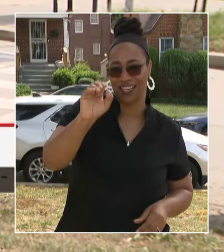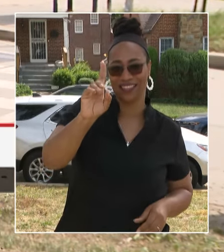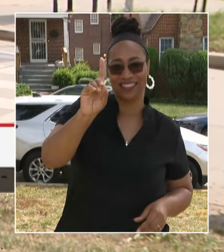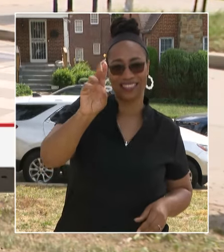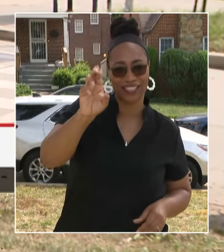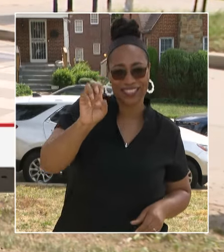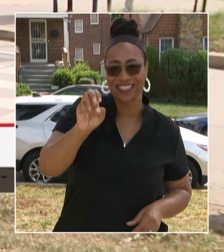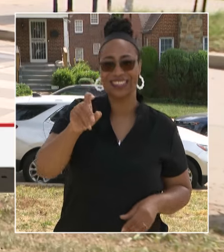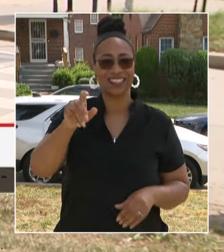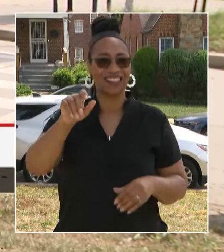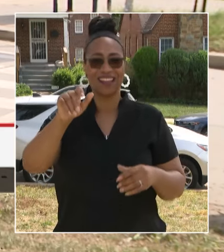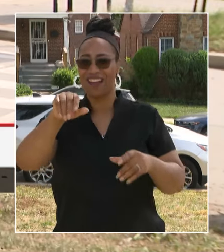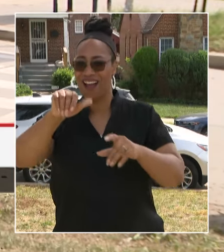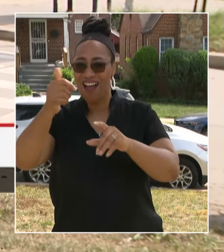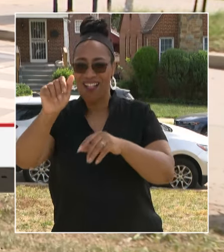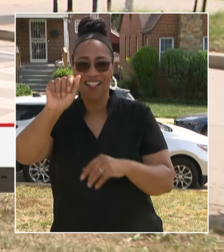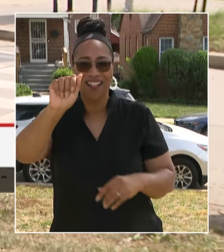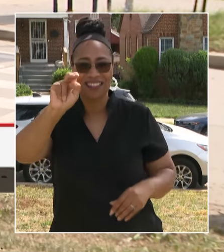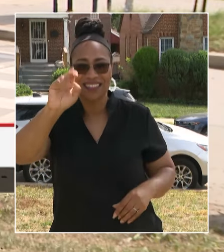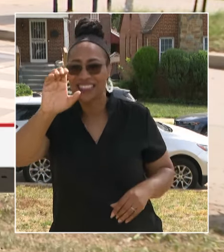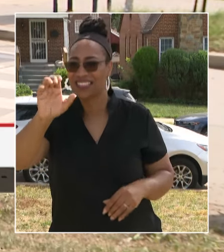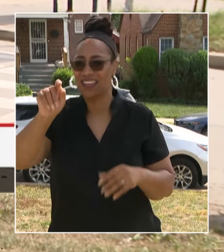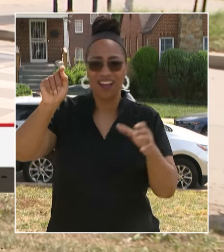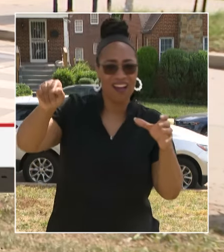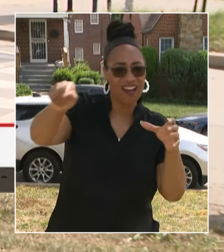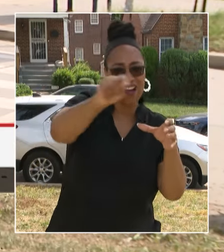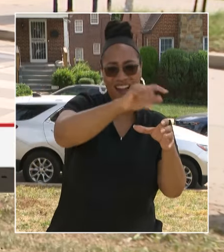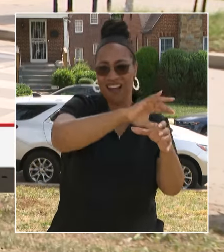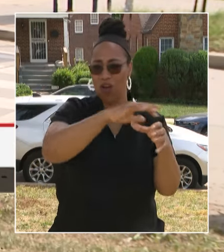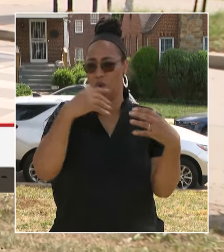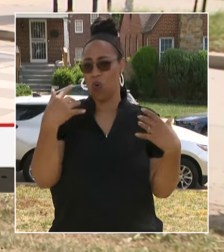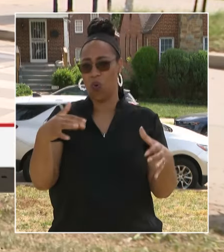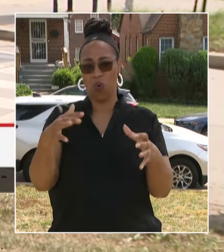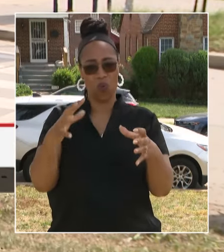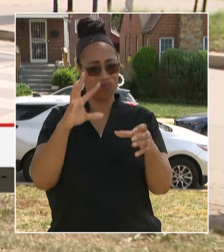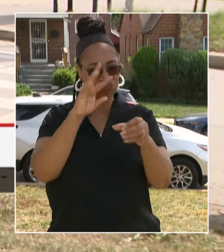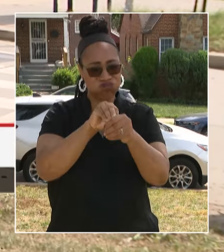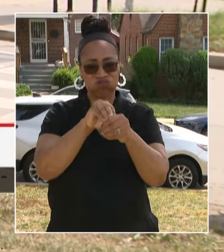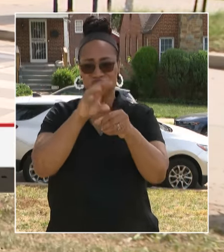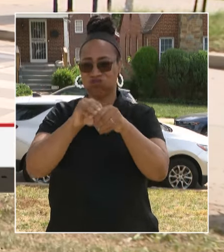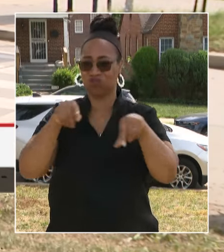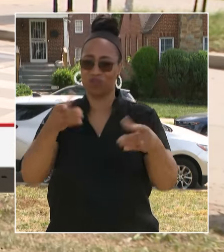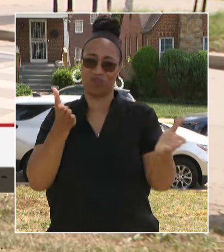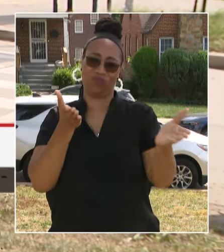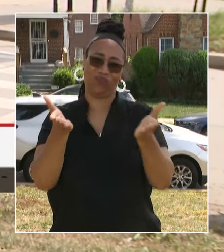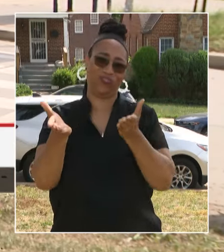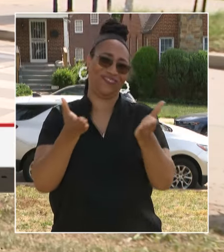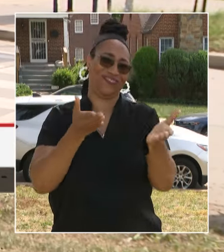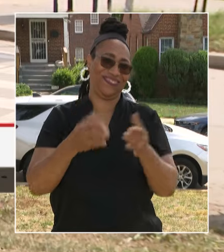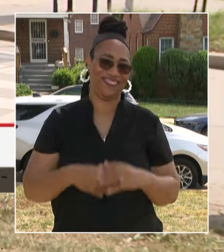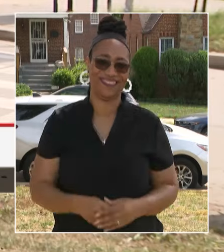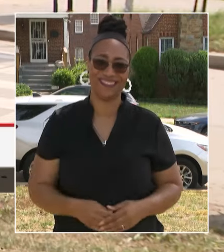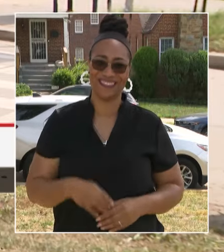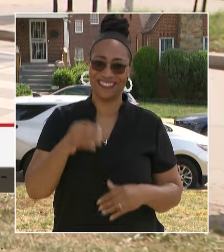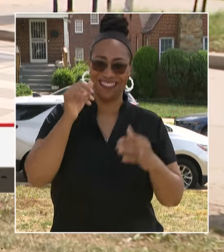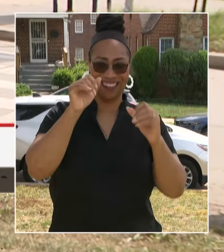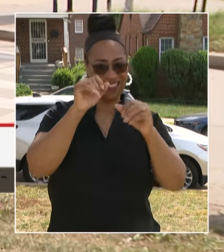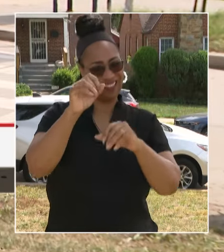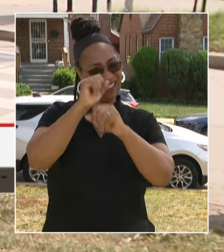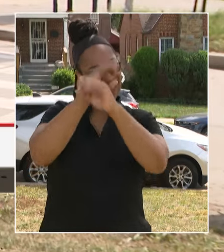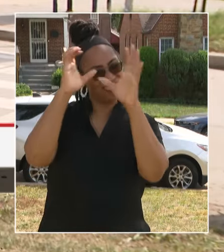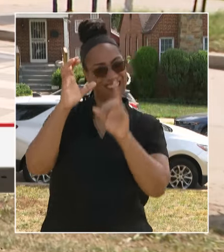of Michelle's, who we dearly loved each other. It didn't matter if our parents ran against each other. We were family, and we've always